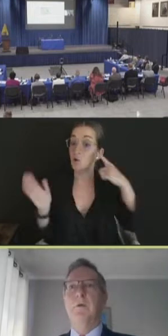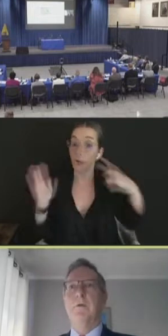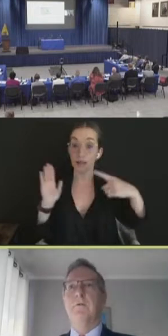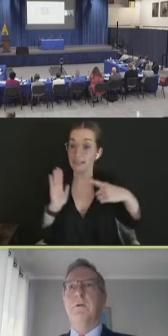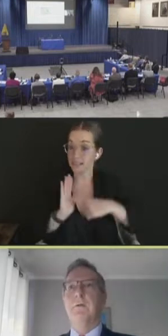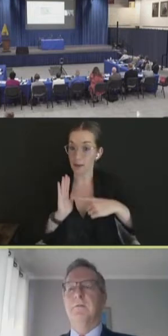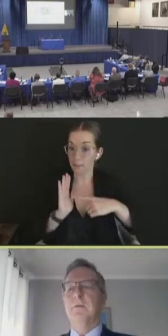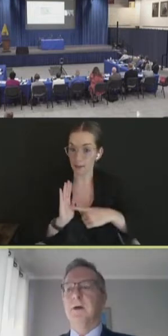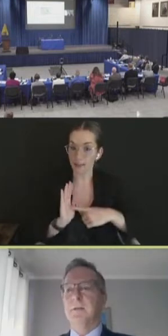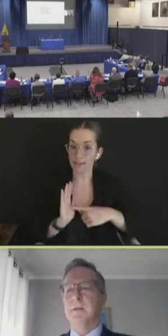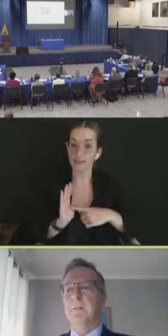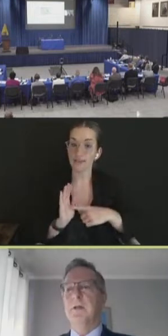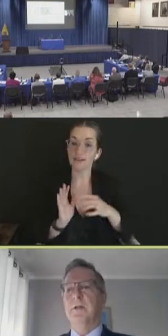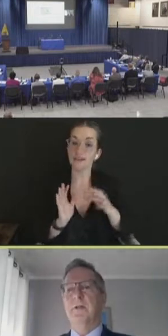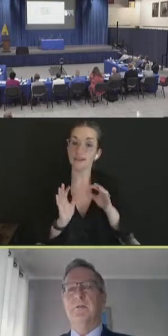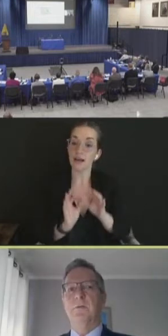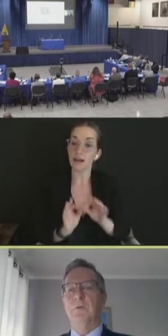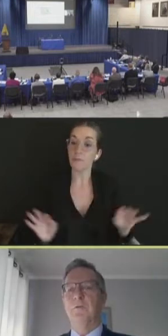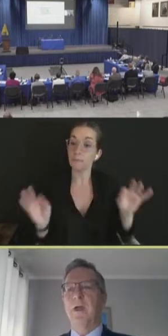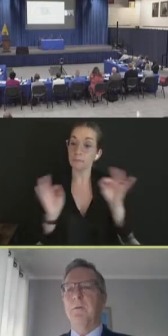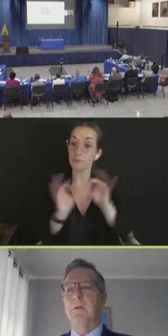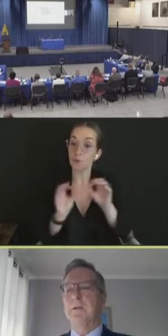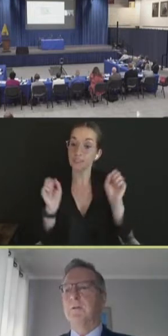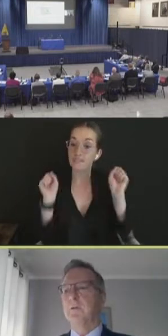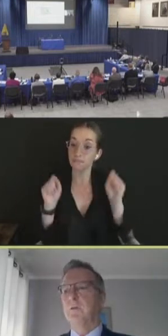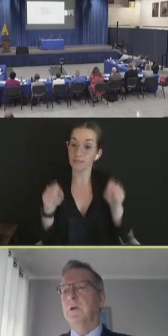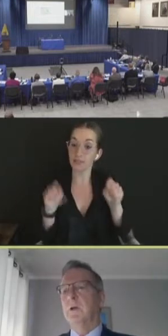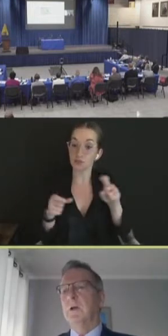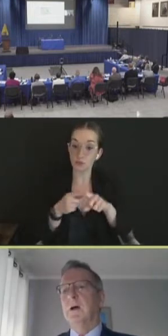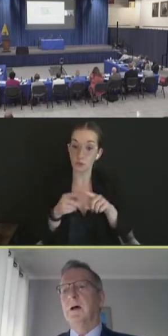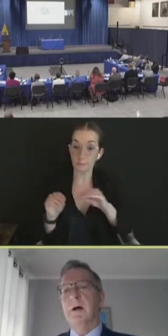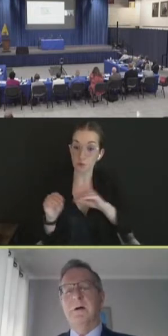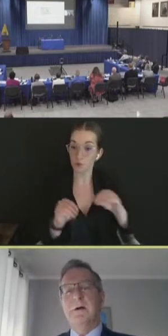the importance of the ability to move rapidly